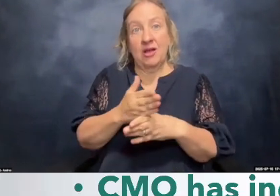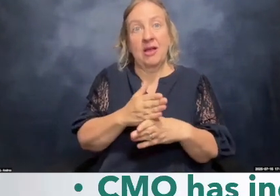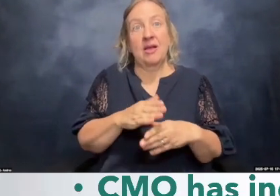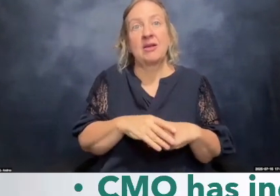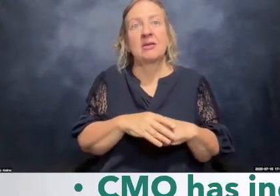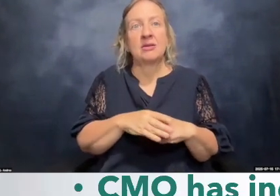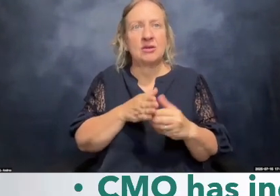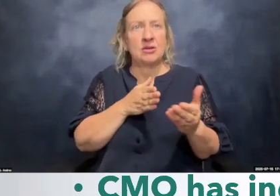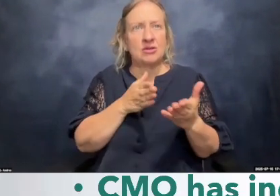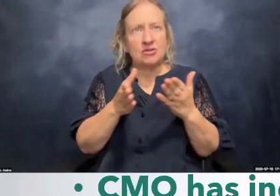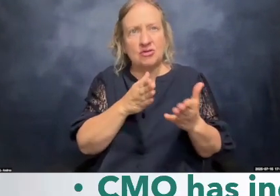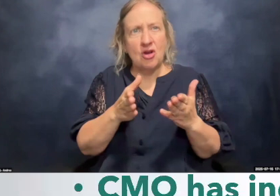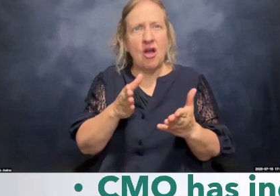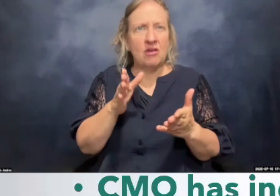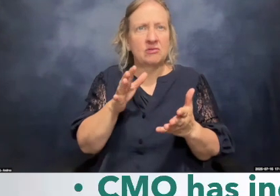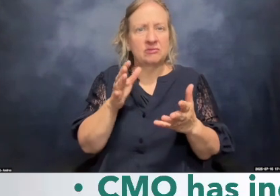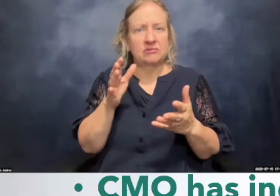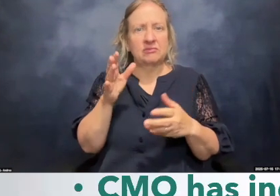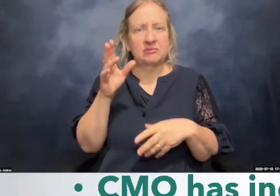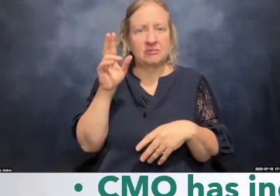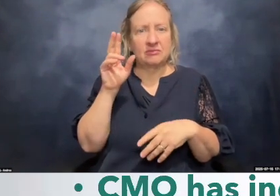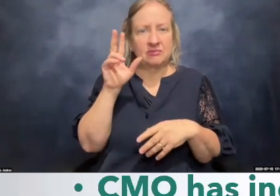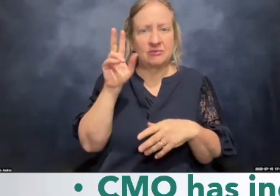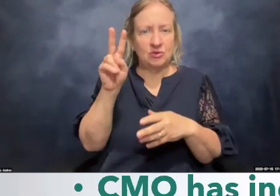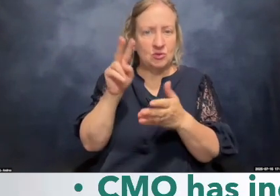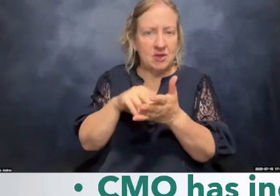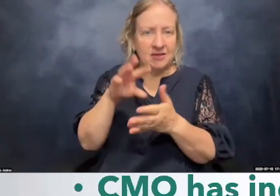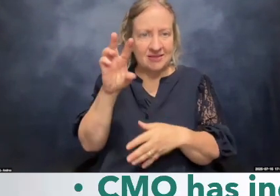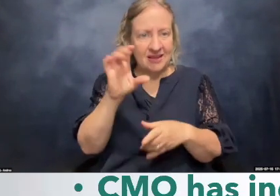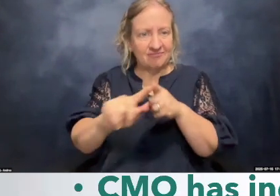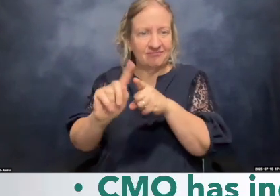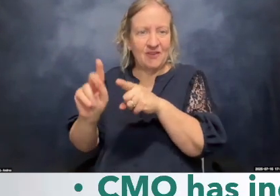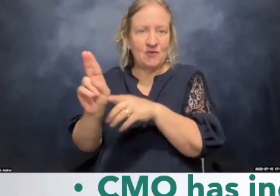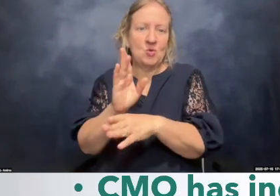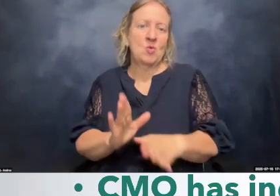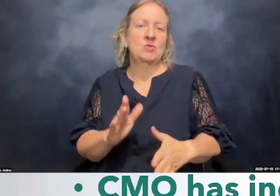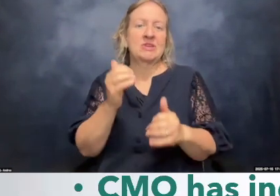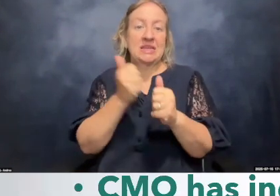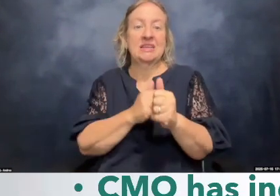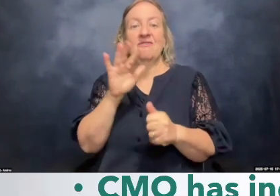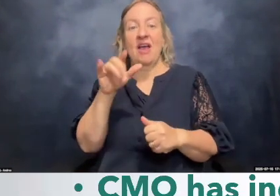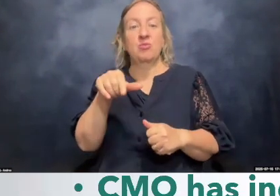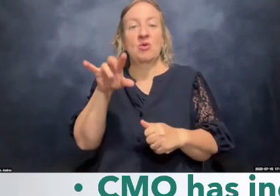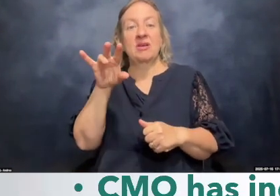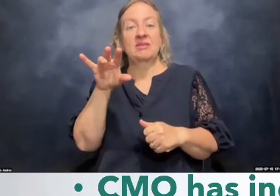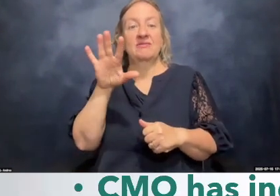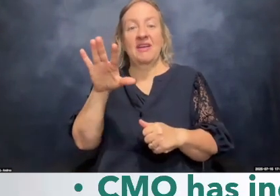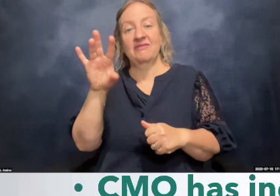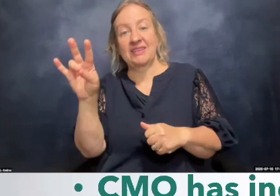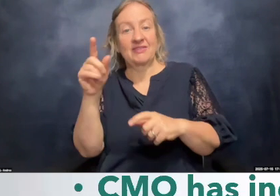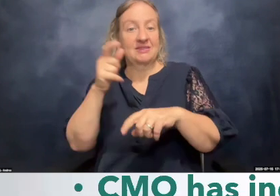unique users, with each user taking an average of 5.57 trips, showing strong uptake and repeated